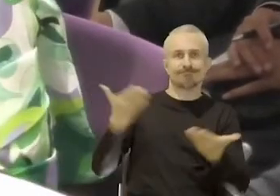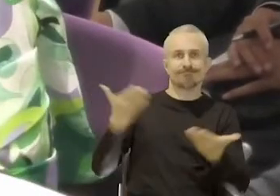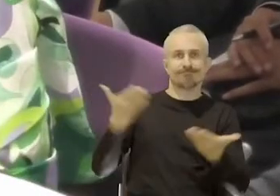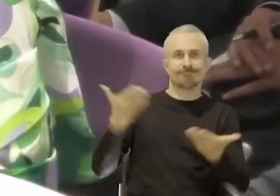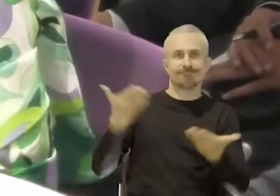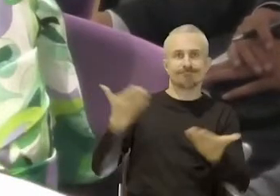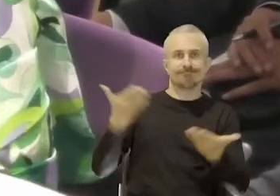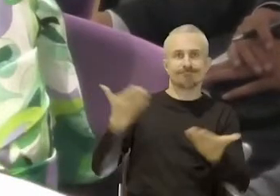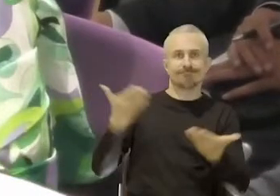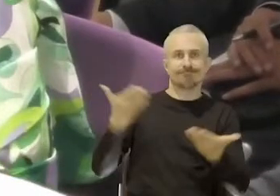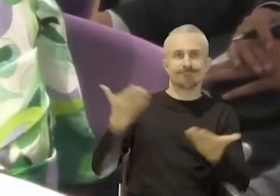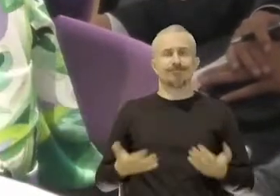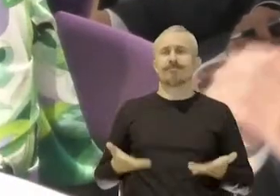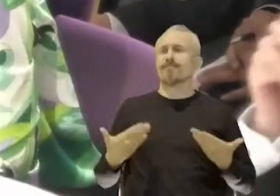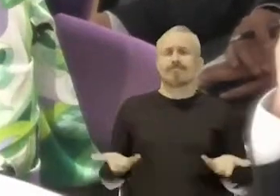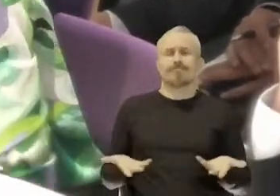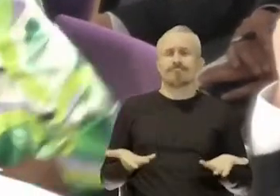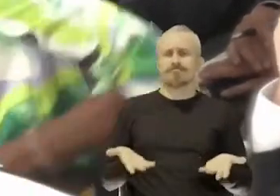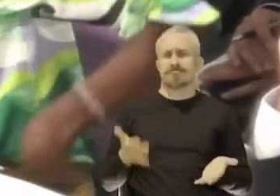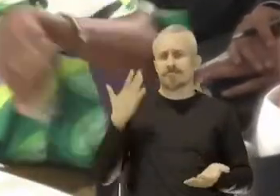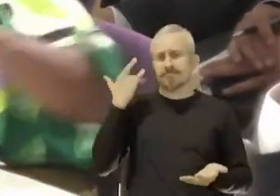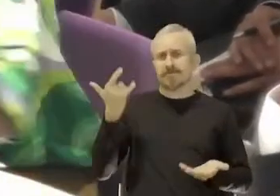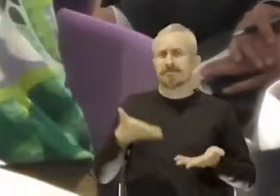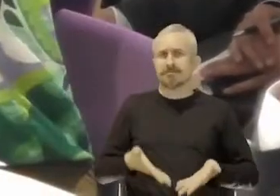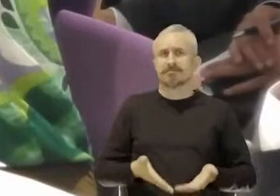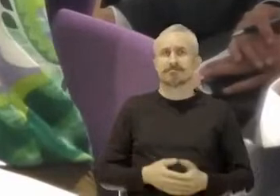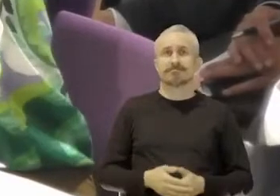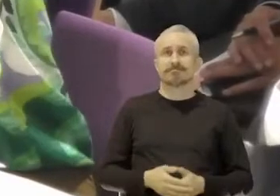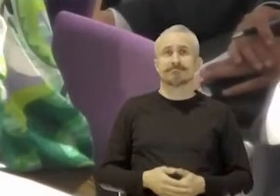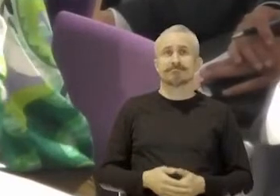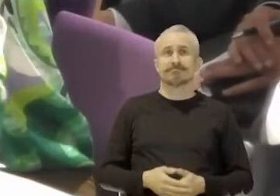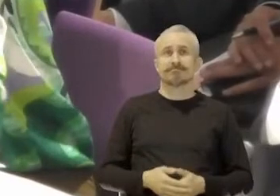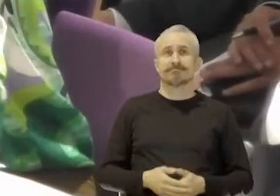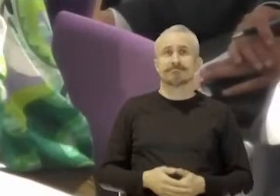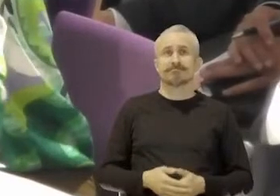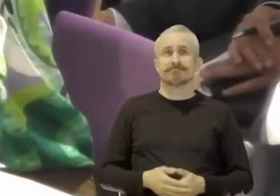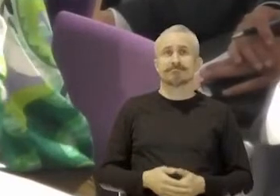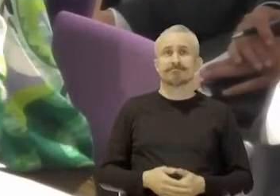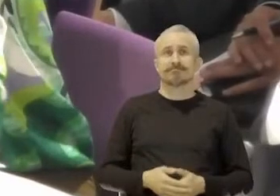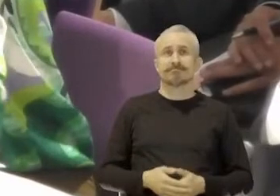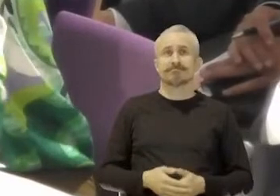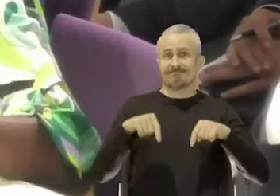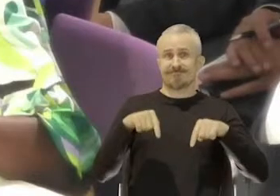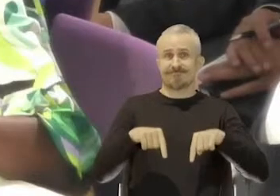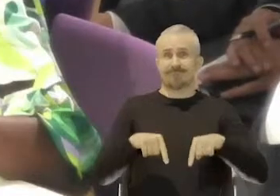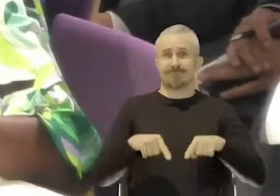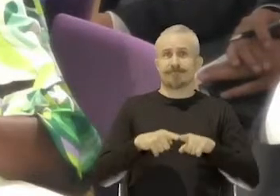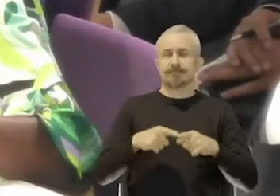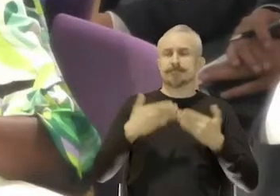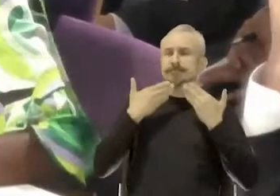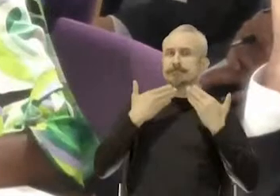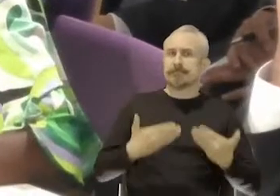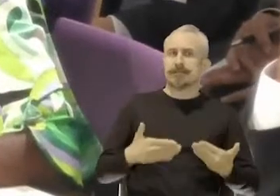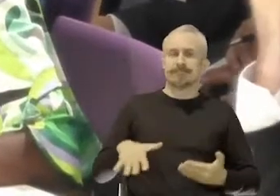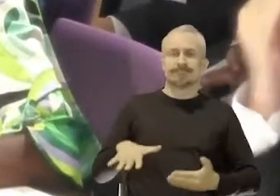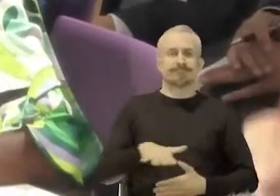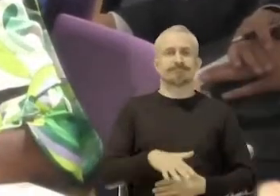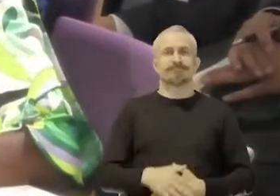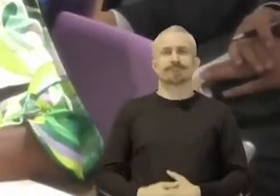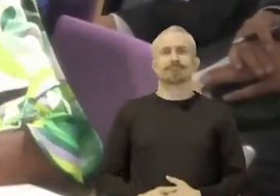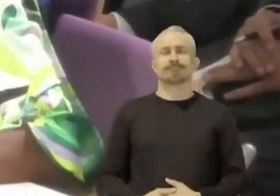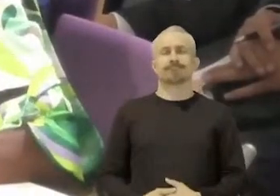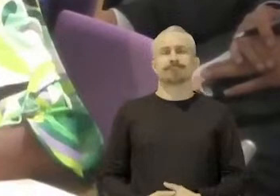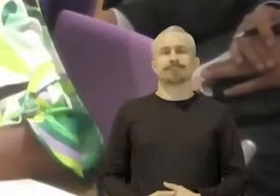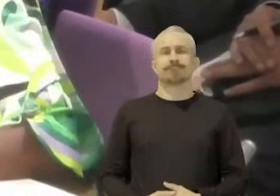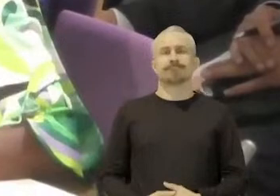UN Habitat and the Executive Director, Madam Maimouna Mood Sharif, that we're all here. May we please give her a round of applause as